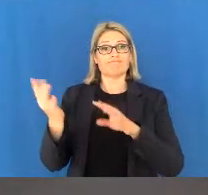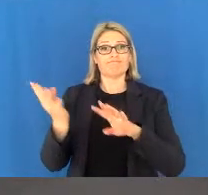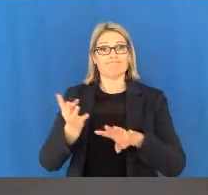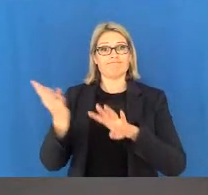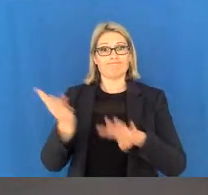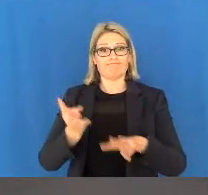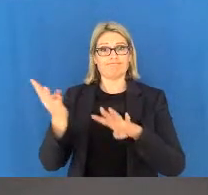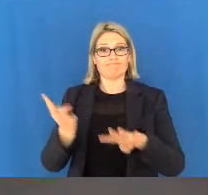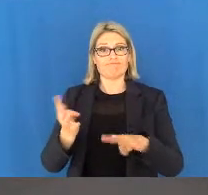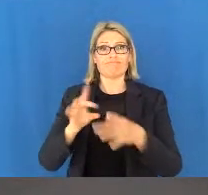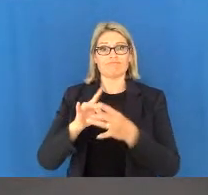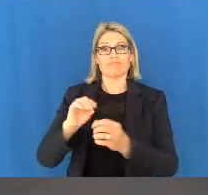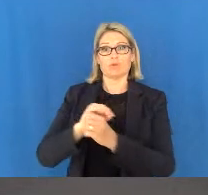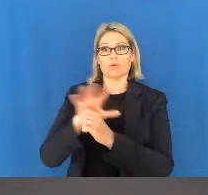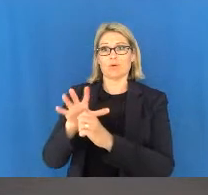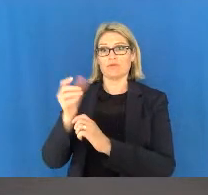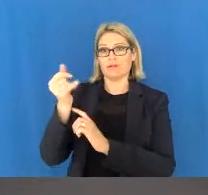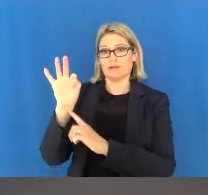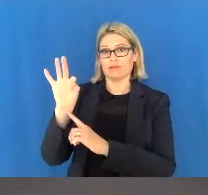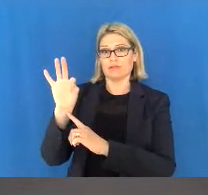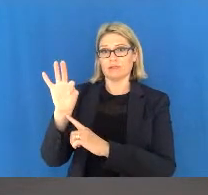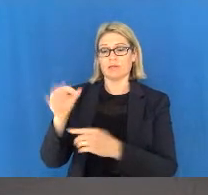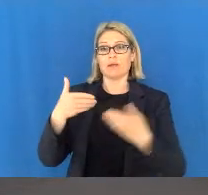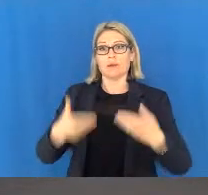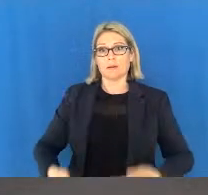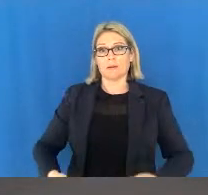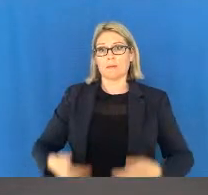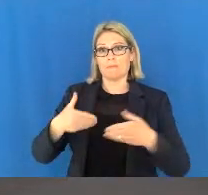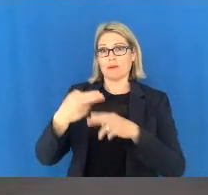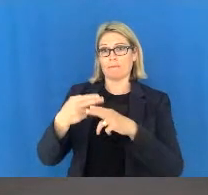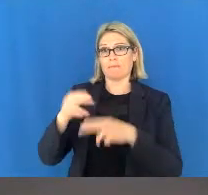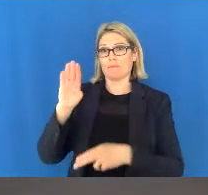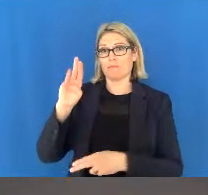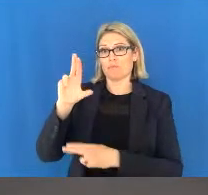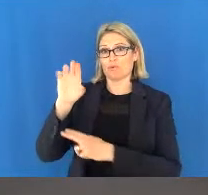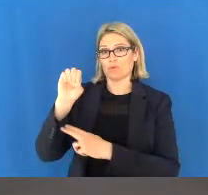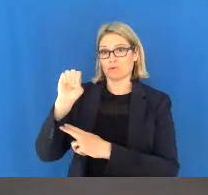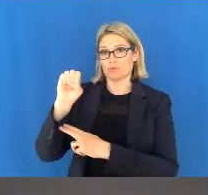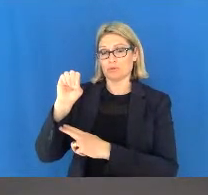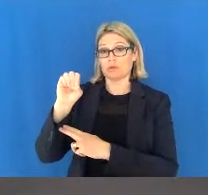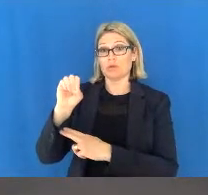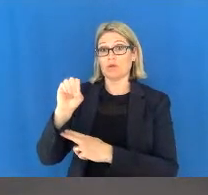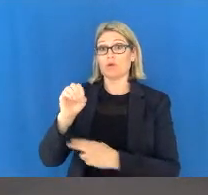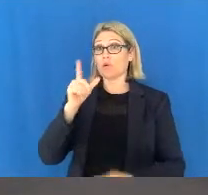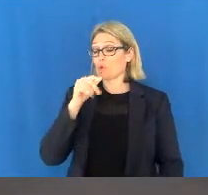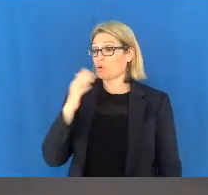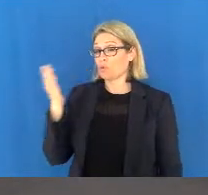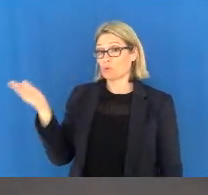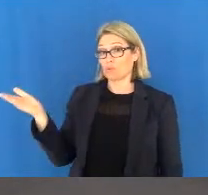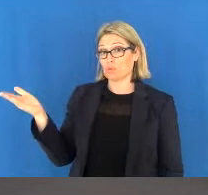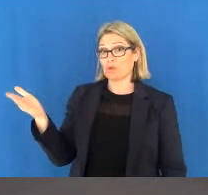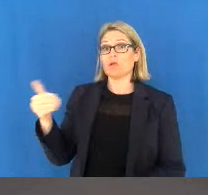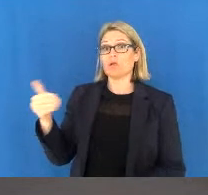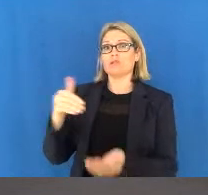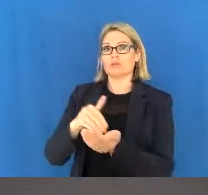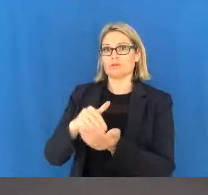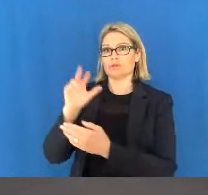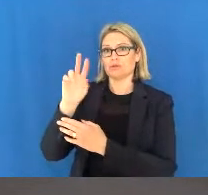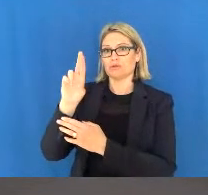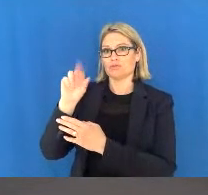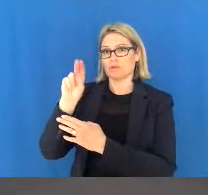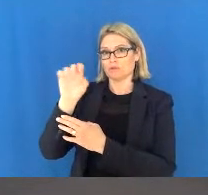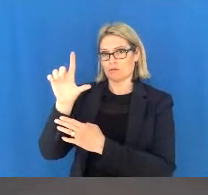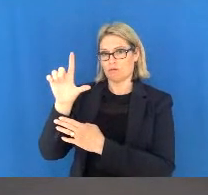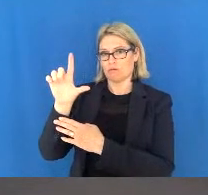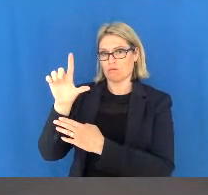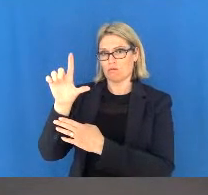about COVID-19. I am Bruce McFarland, and I am in company with Dr. Jennifer Russell,